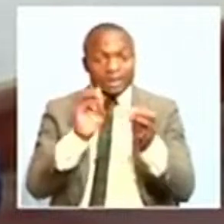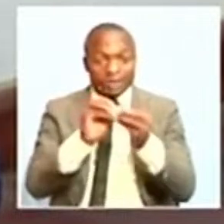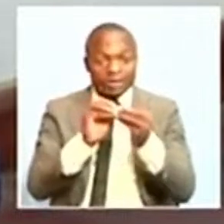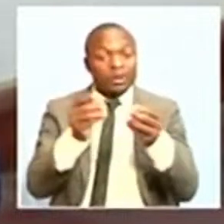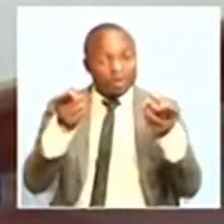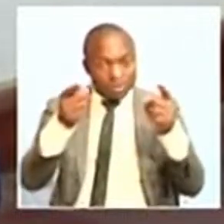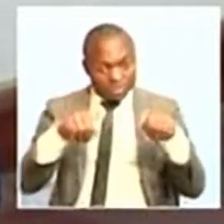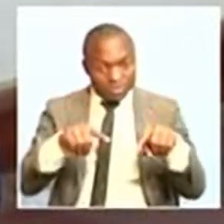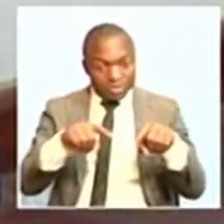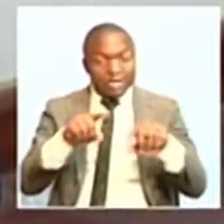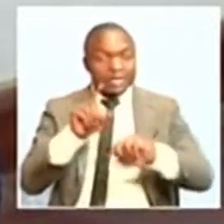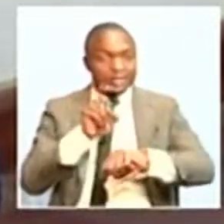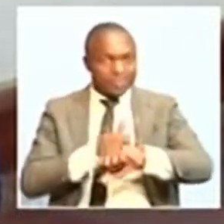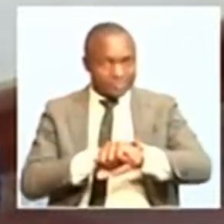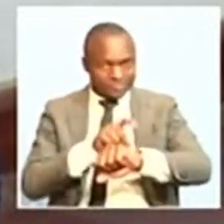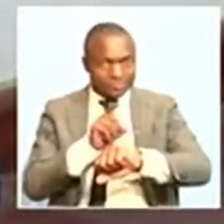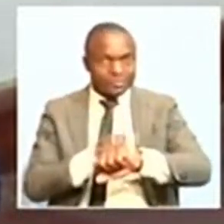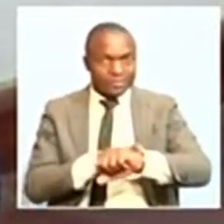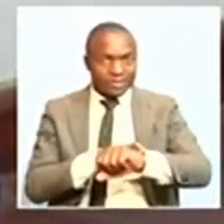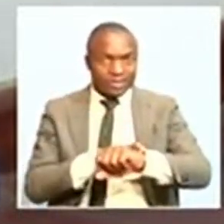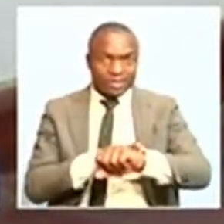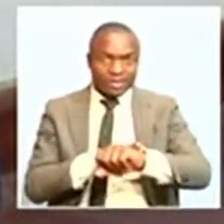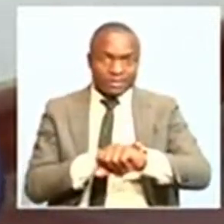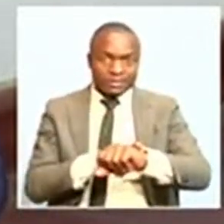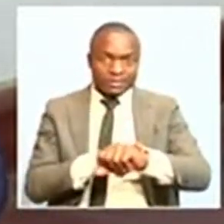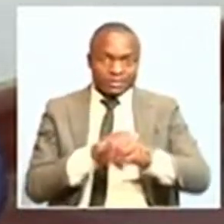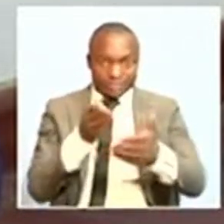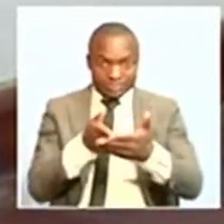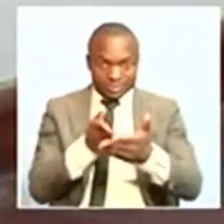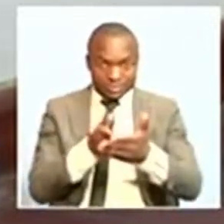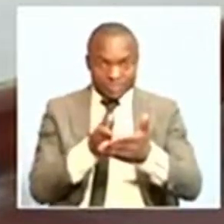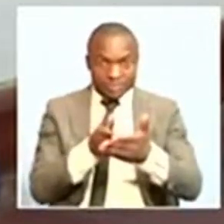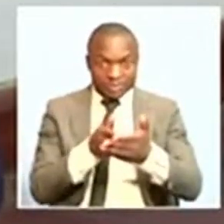when the exact period of harmonization will be.